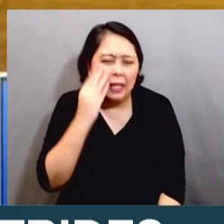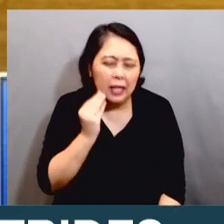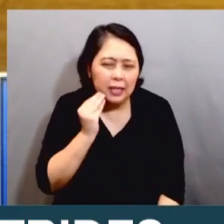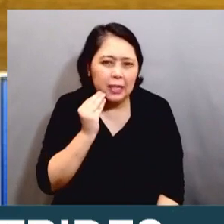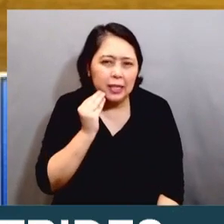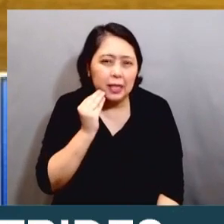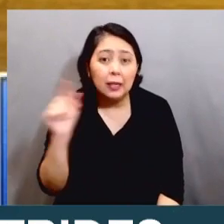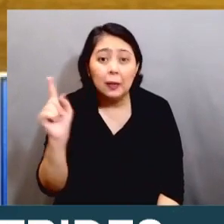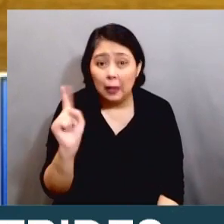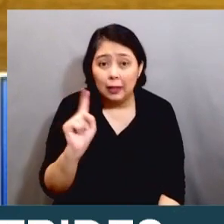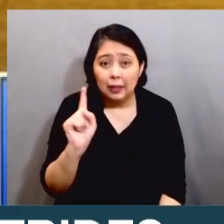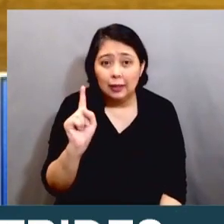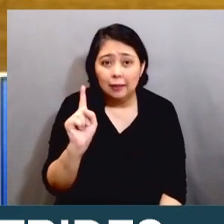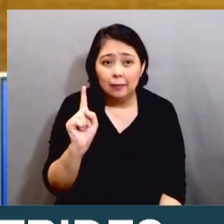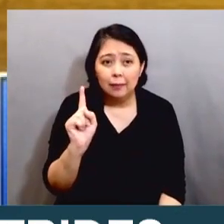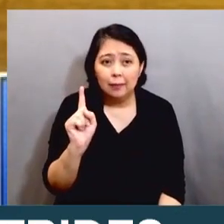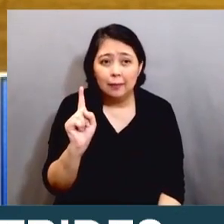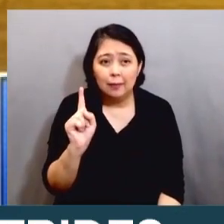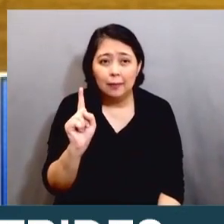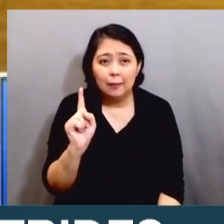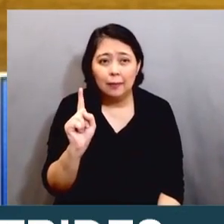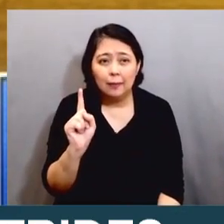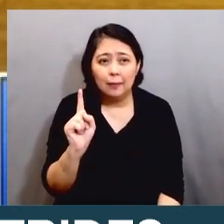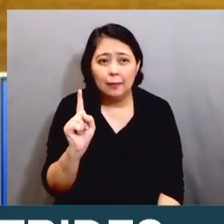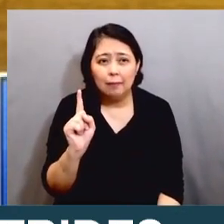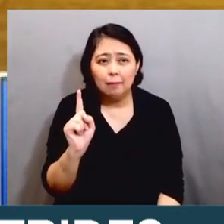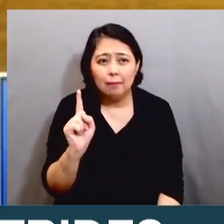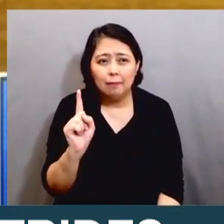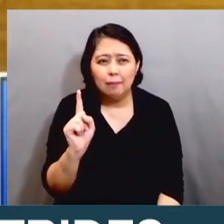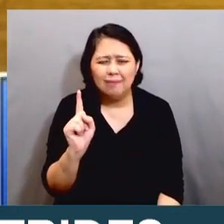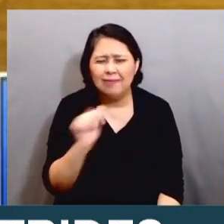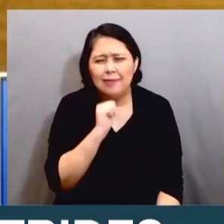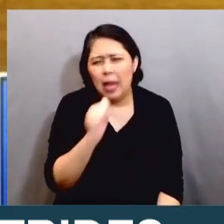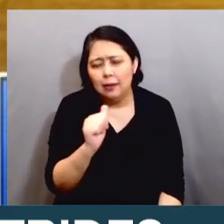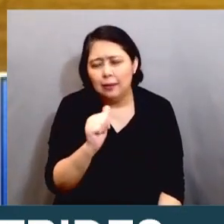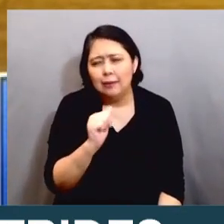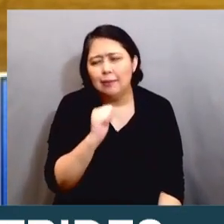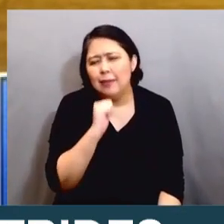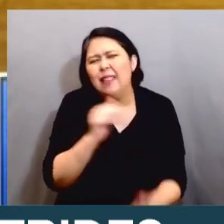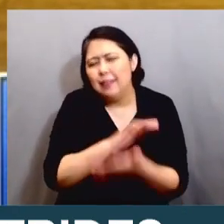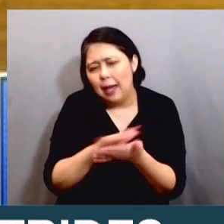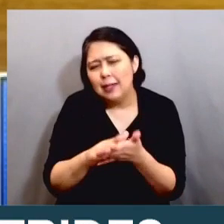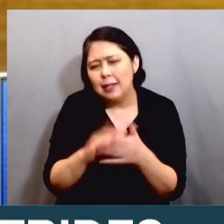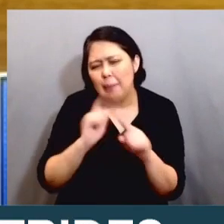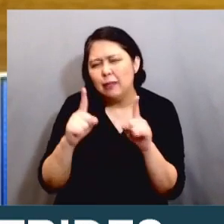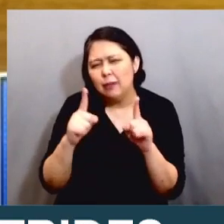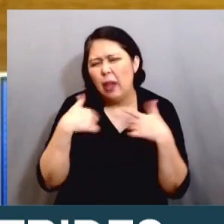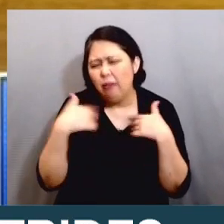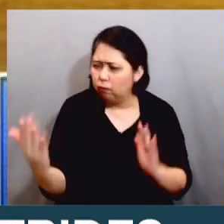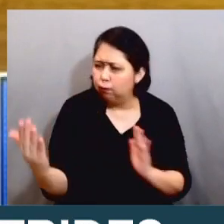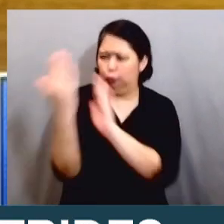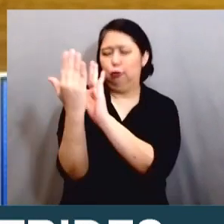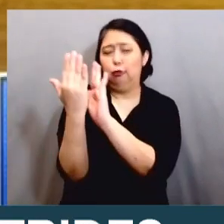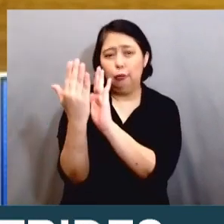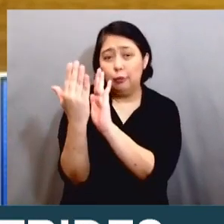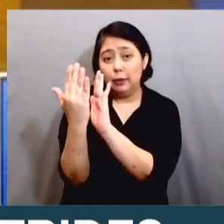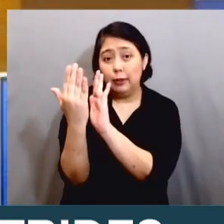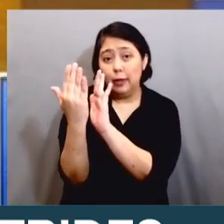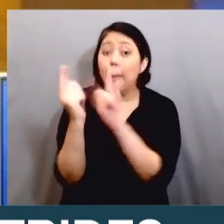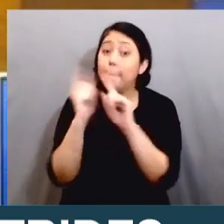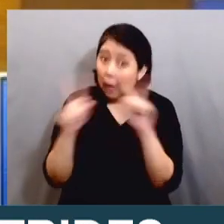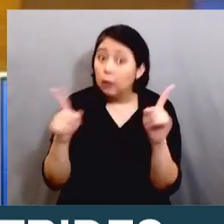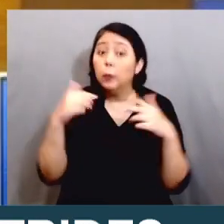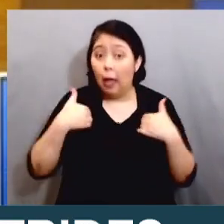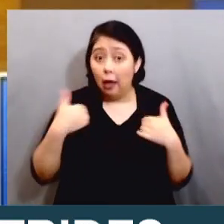they're not so nice of confronting each other. But because of these interventions, more than